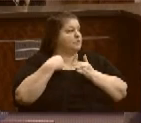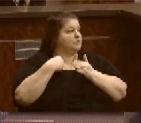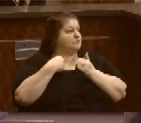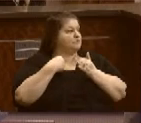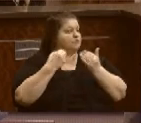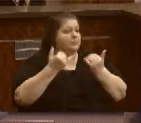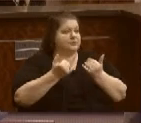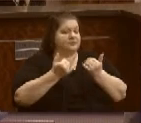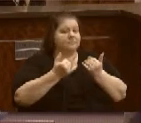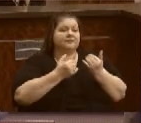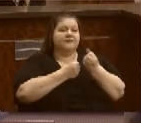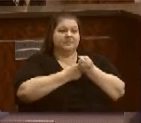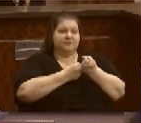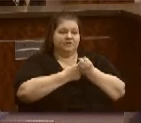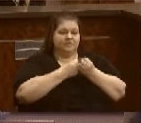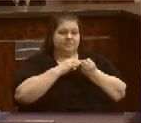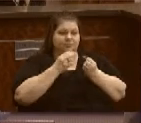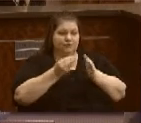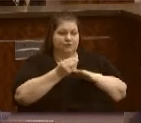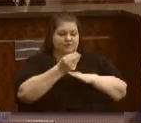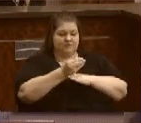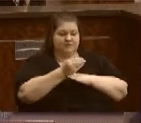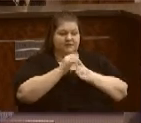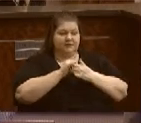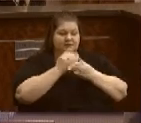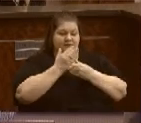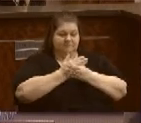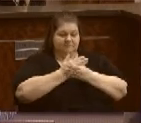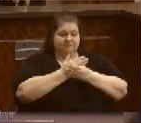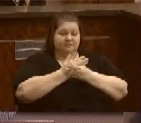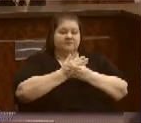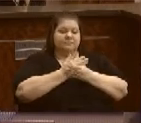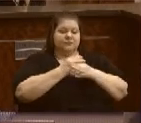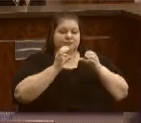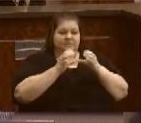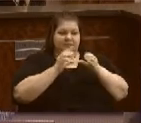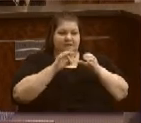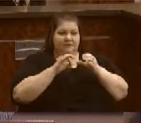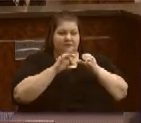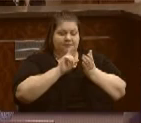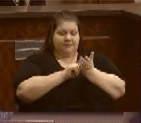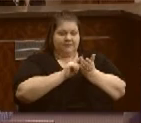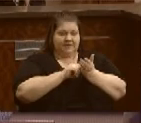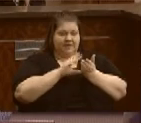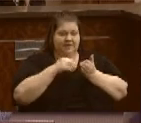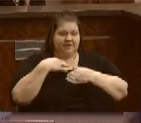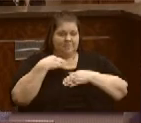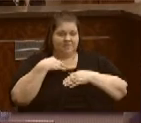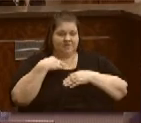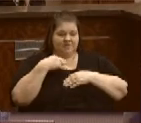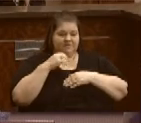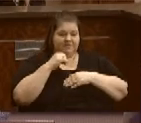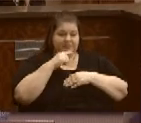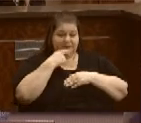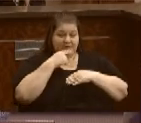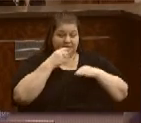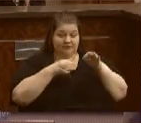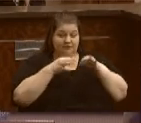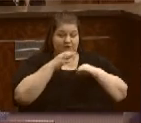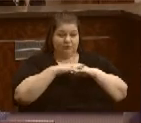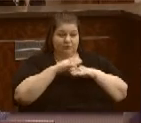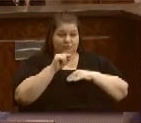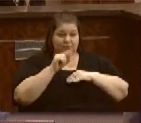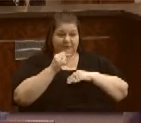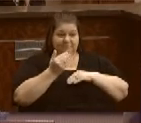motion. The file contains a certificate of publication verifying that this application and public hearing of October 28,